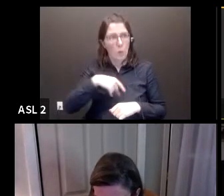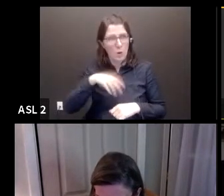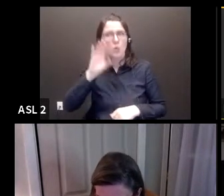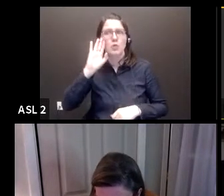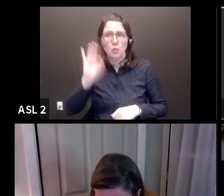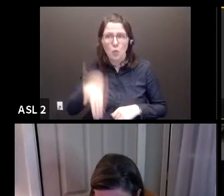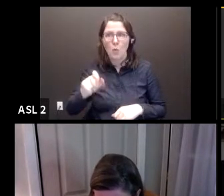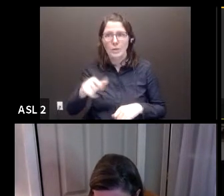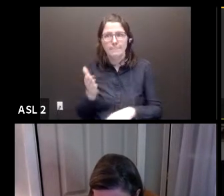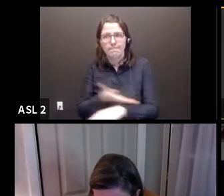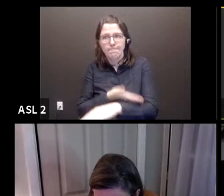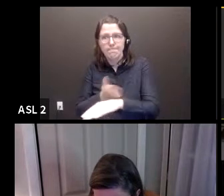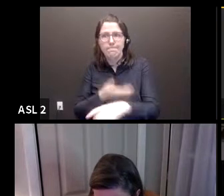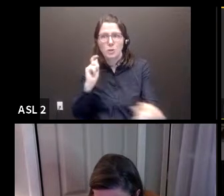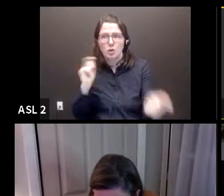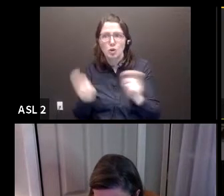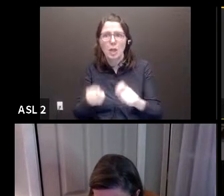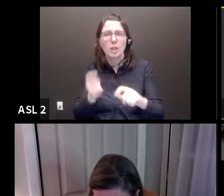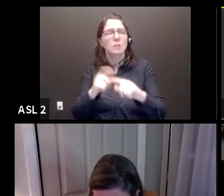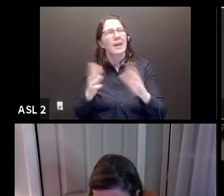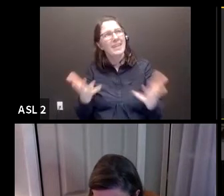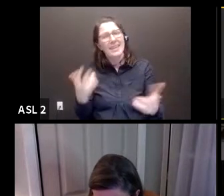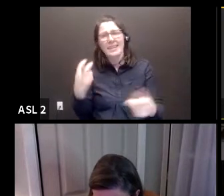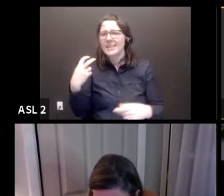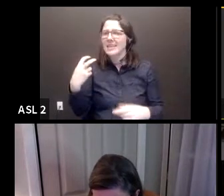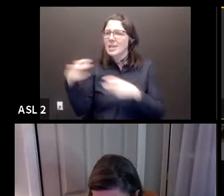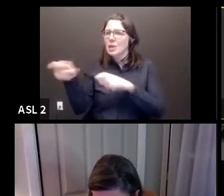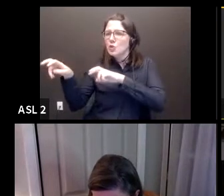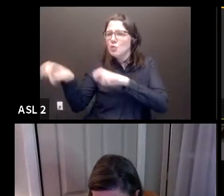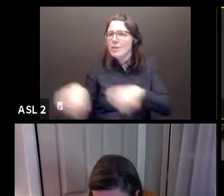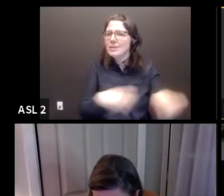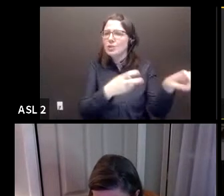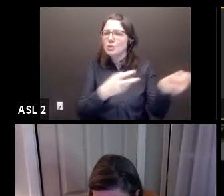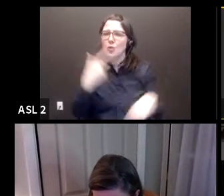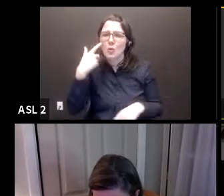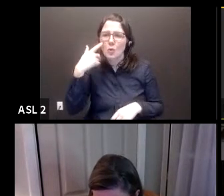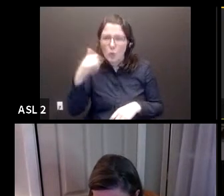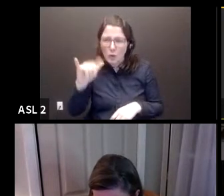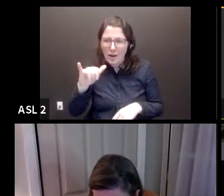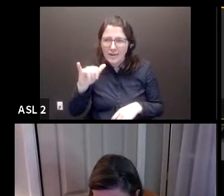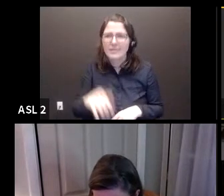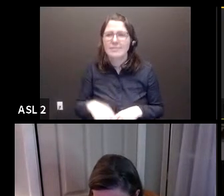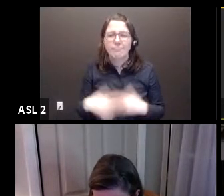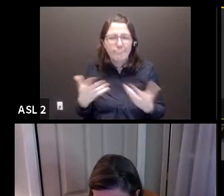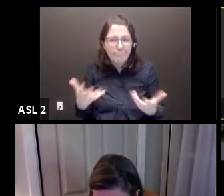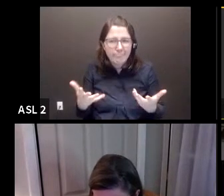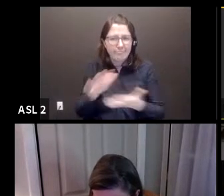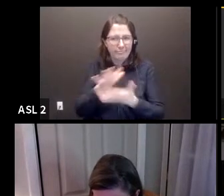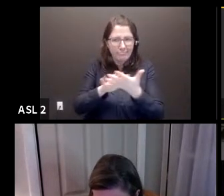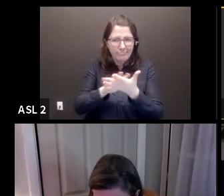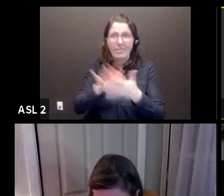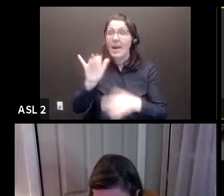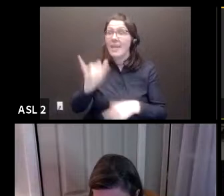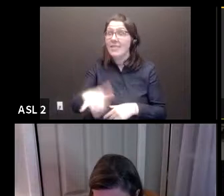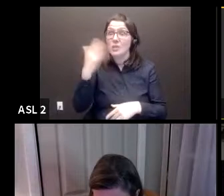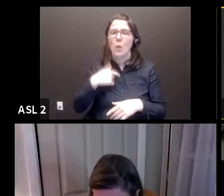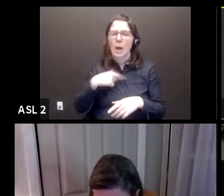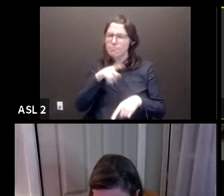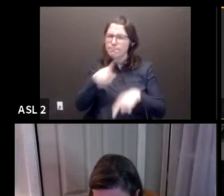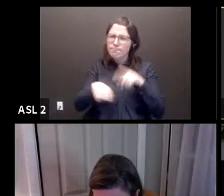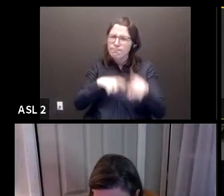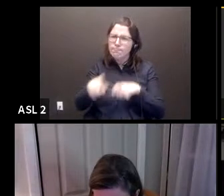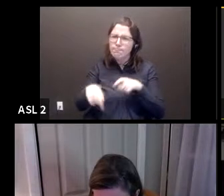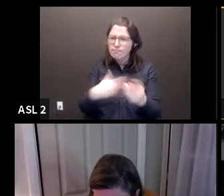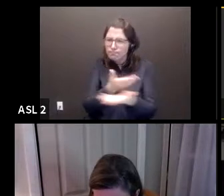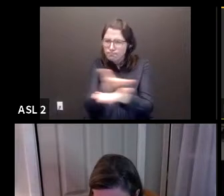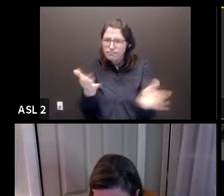right services and that's that's the reason why i'm asking so many questions and getting input from everybody but uh